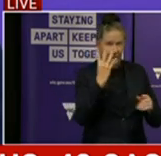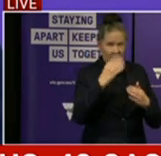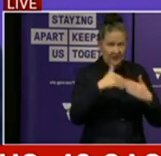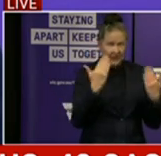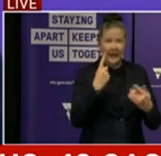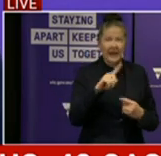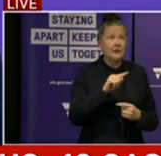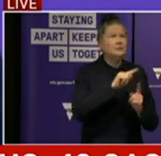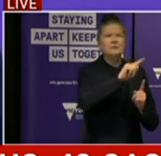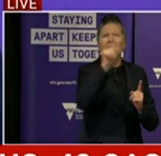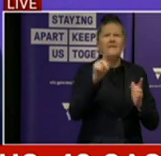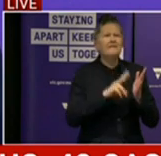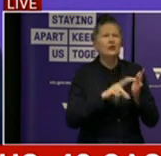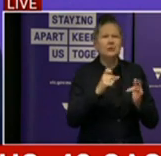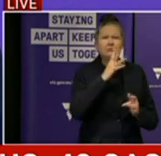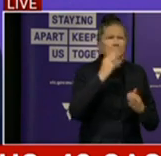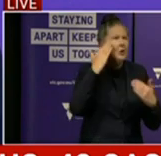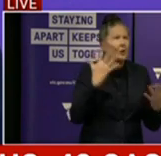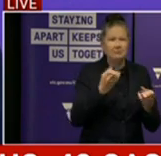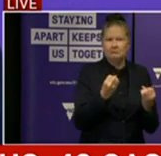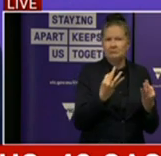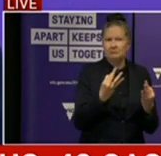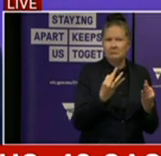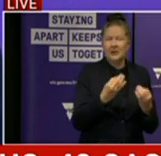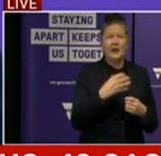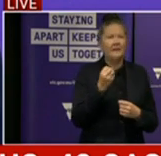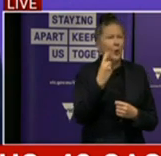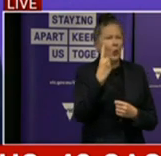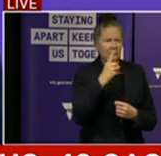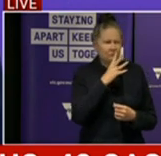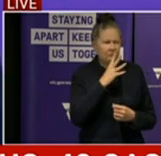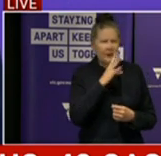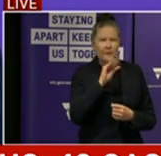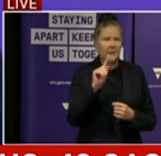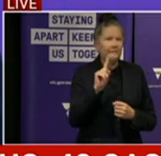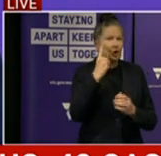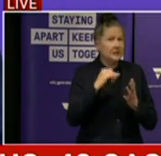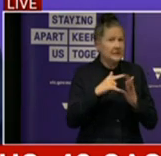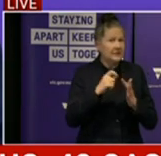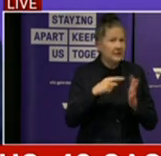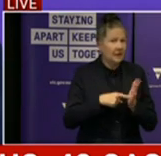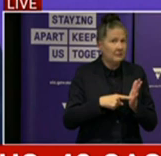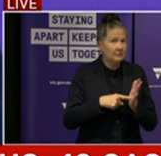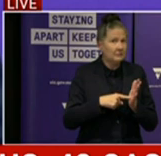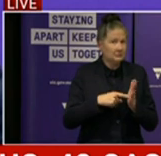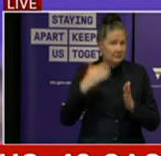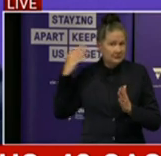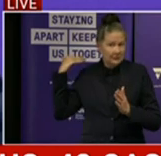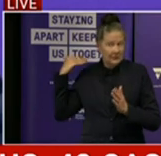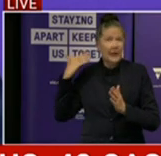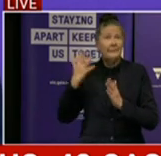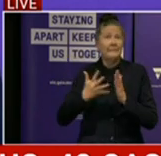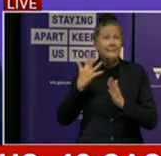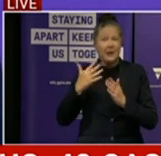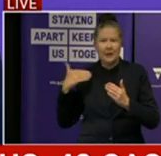regional Victoria. There is one mystery case from the 1st of September. So at the end of today, that person will come out of